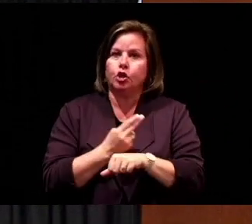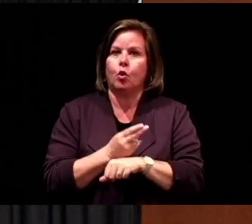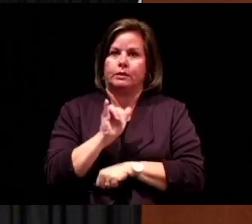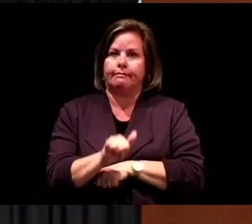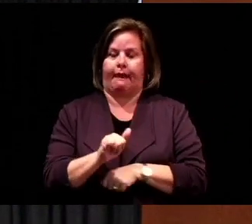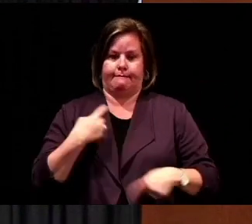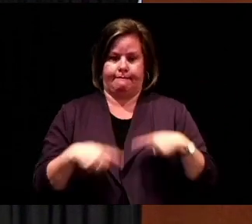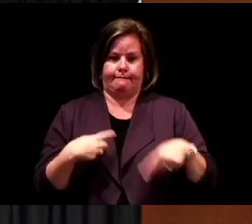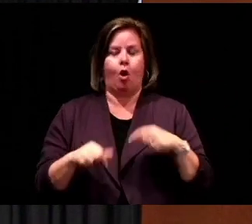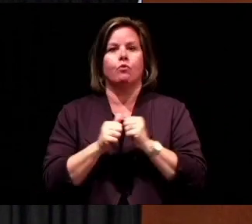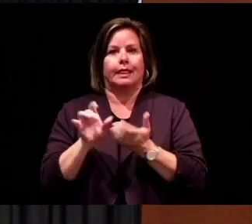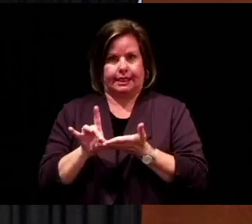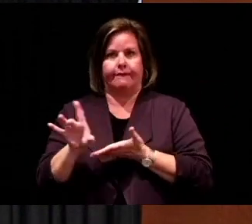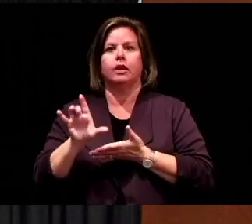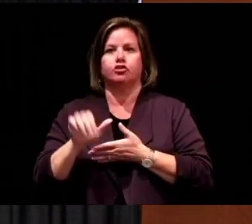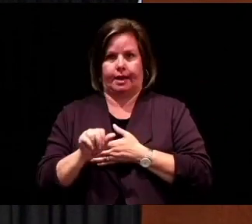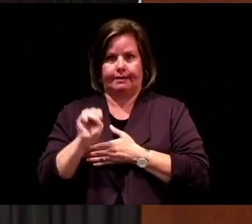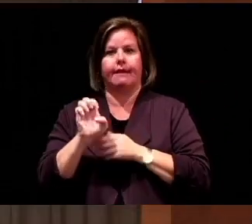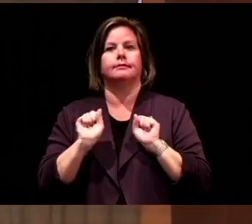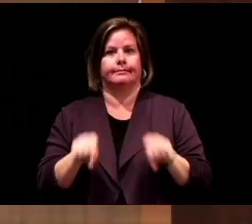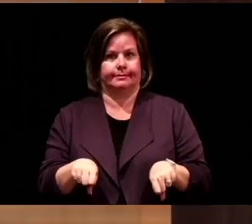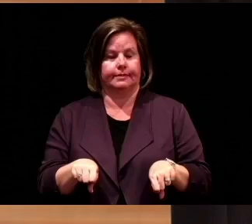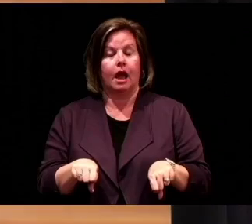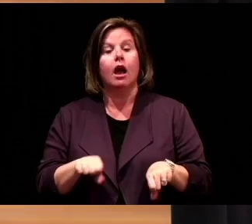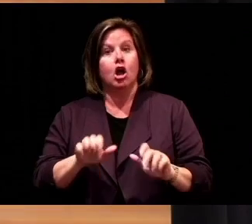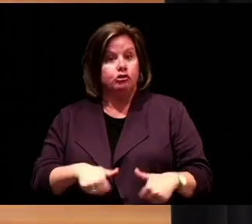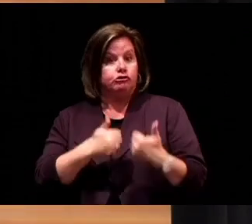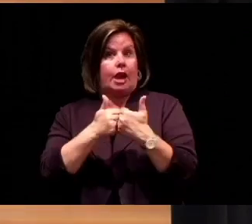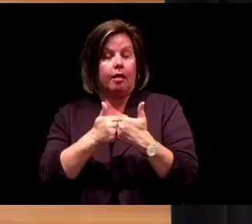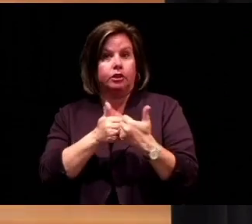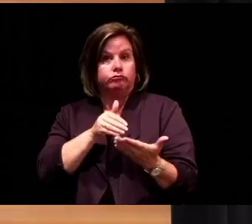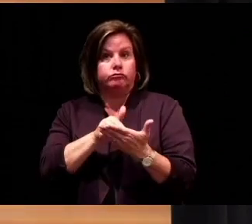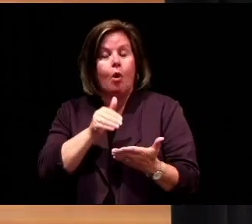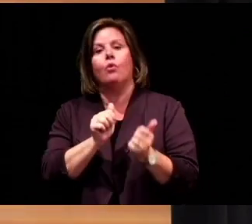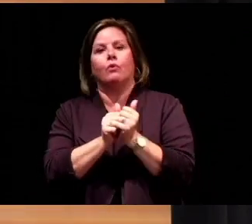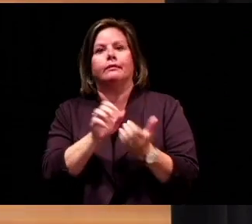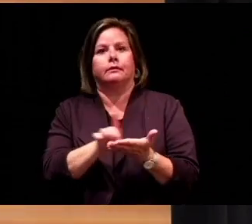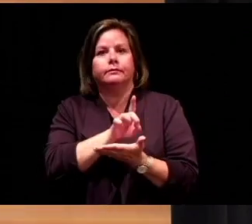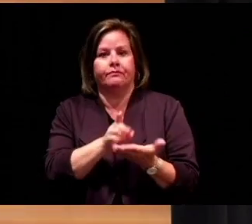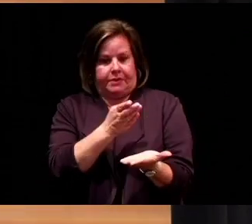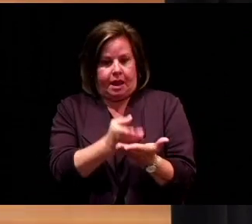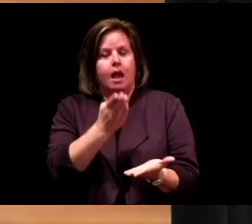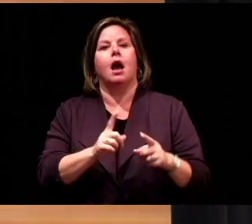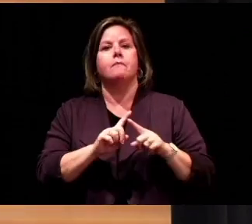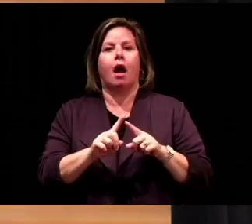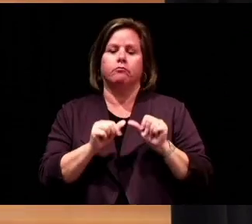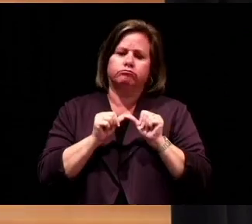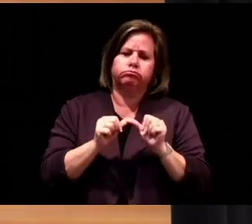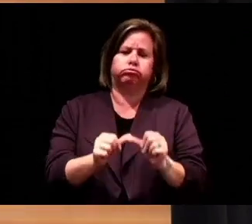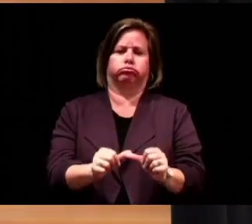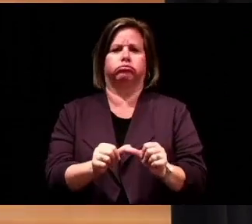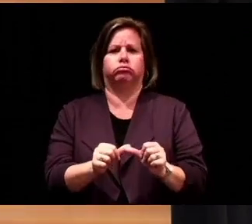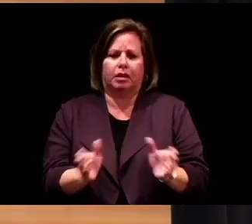that. It's very, very difficult to prove it or prove with any kind of statistical confidence, right? But with the perpetuation of segregation is a